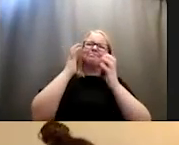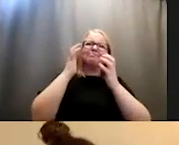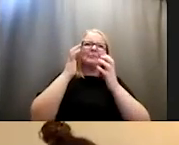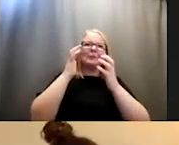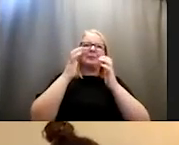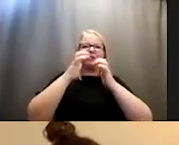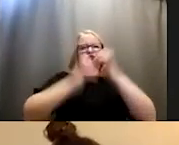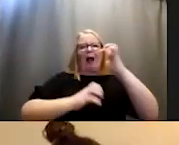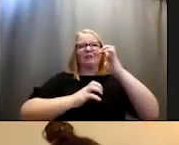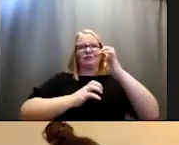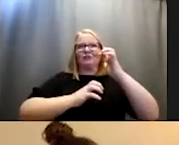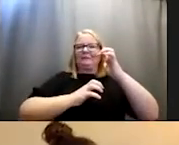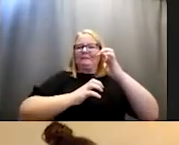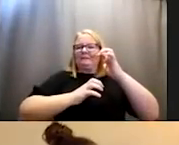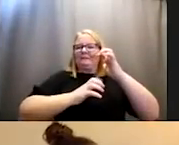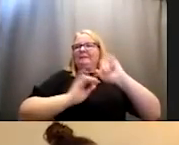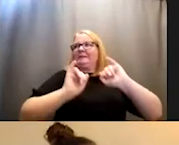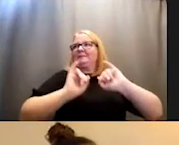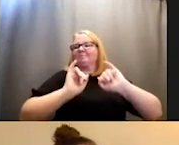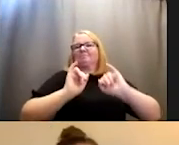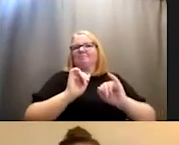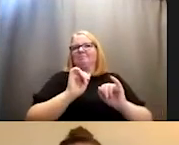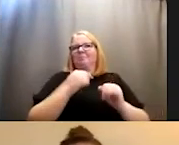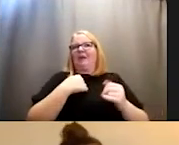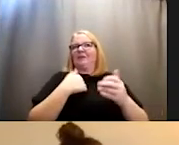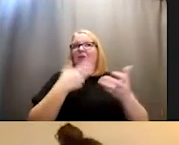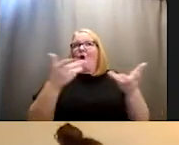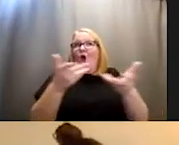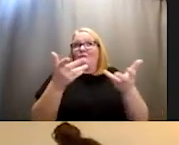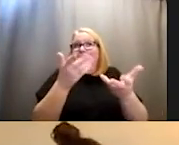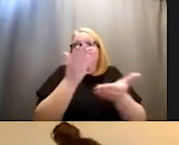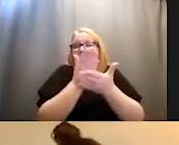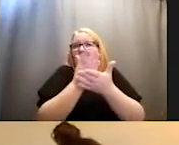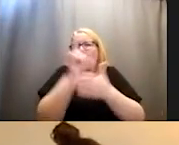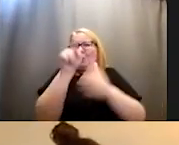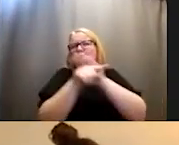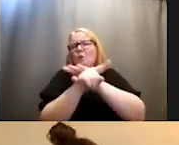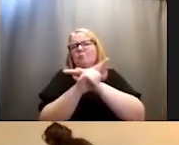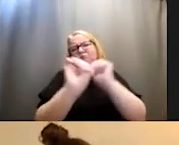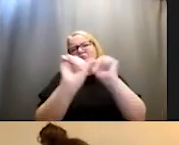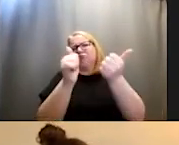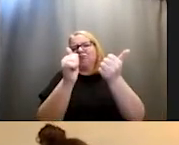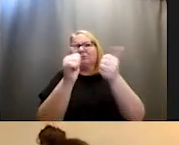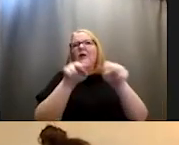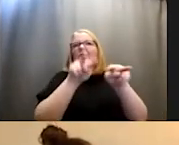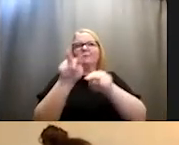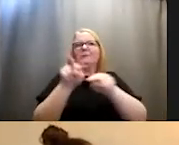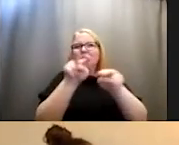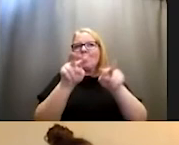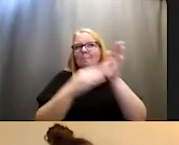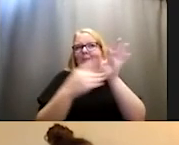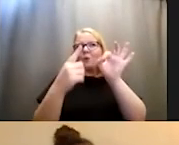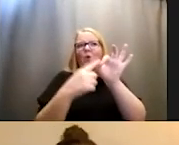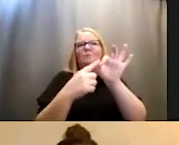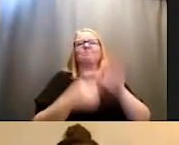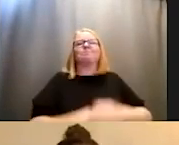whole system. So I would encourage you to go on YouTube. There's some really great videos on there, as I mentioned, of Mary Quant. And there's